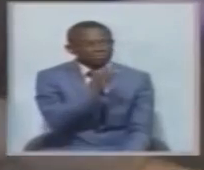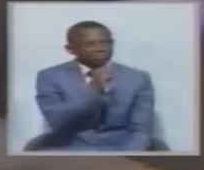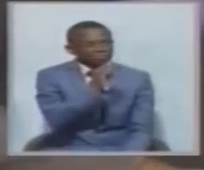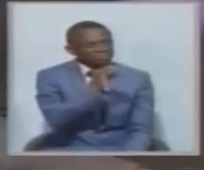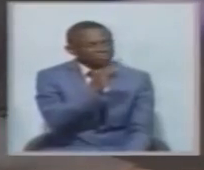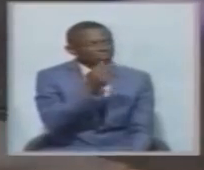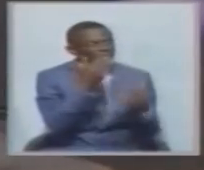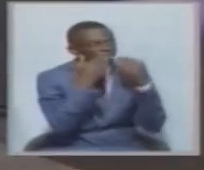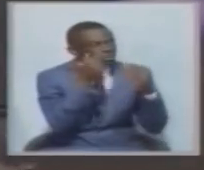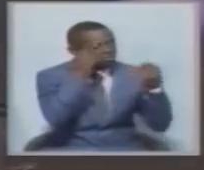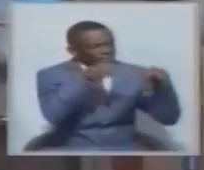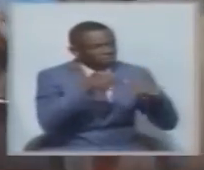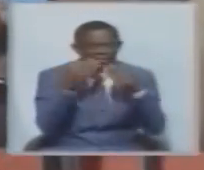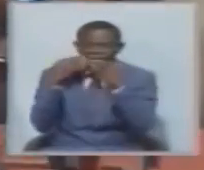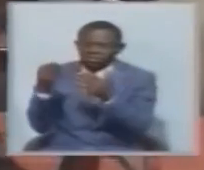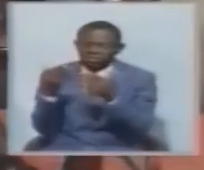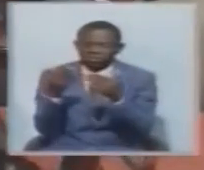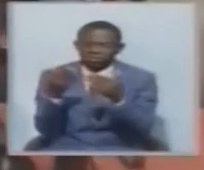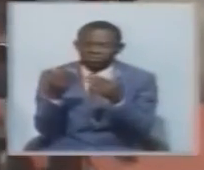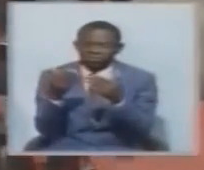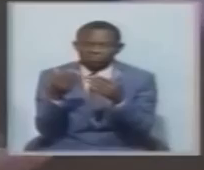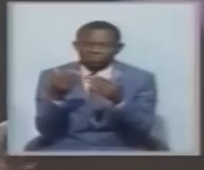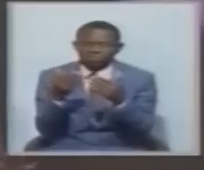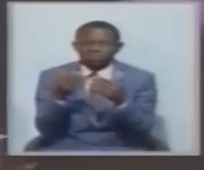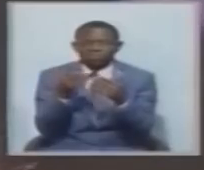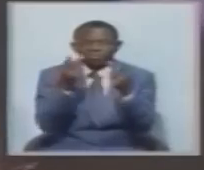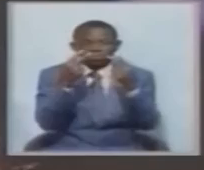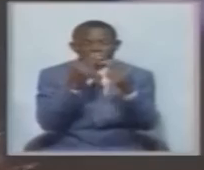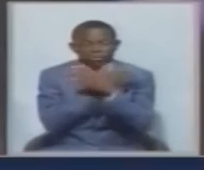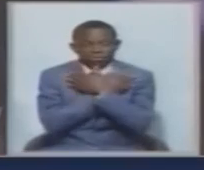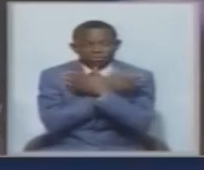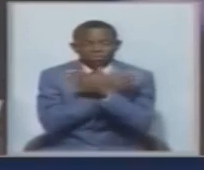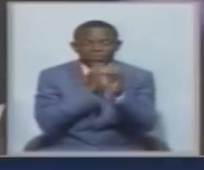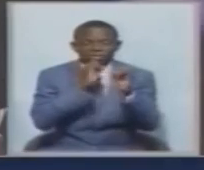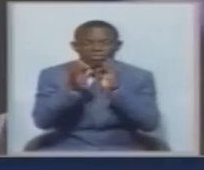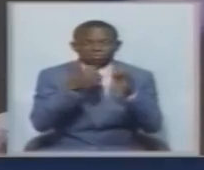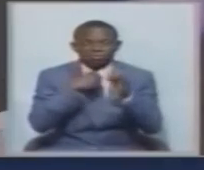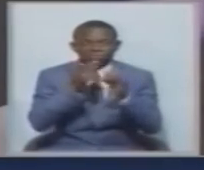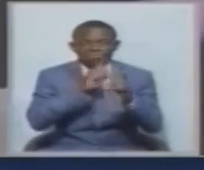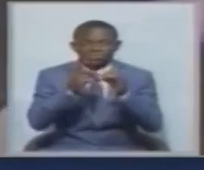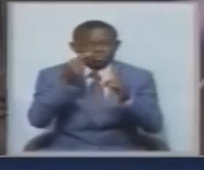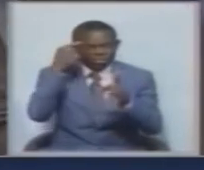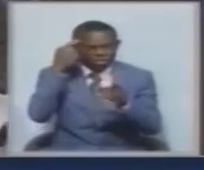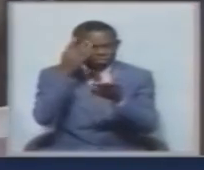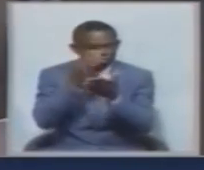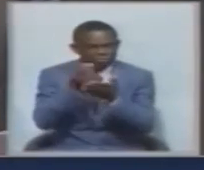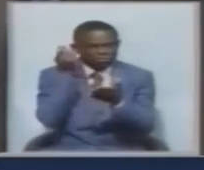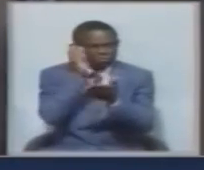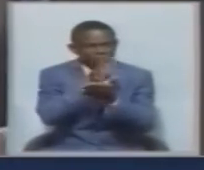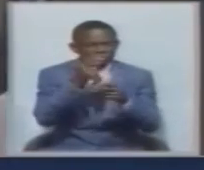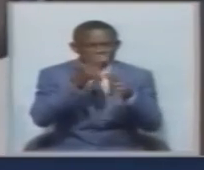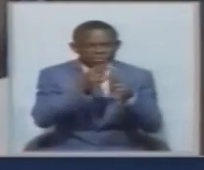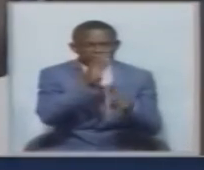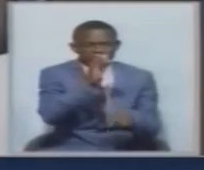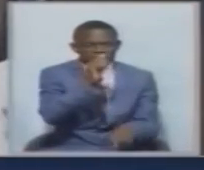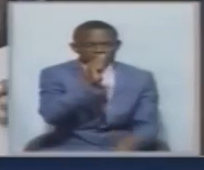thank you so much for your time. All right, thank you. Highly appreciated. You've been watching Sunday Interview, and the guest this evening was the Secretary to the Treasury, Mr. Fredson Yamba, who